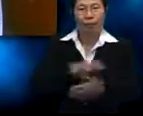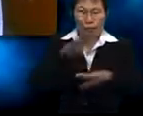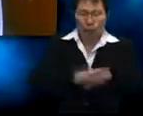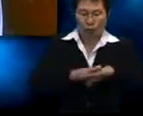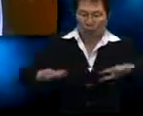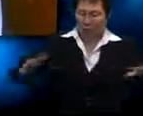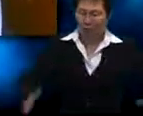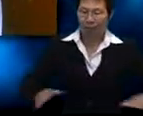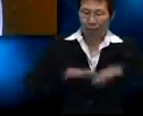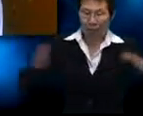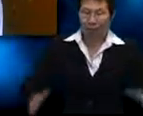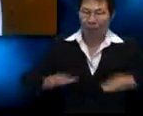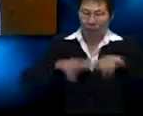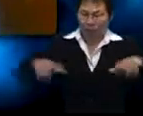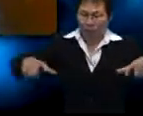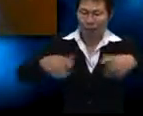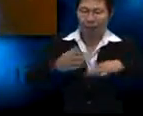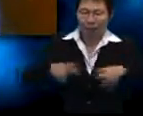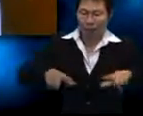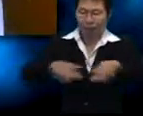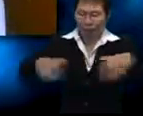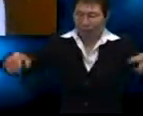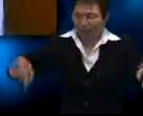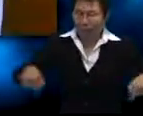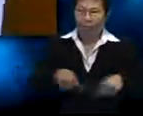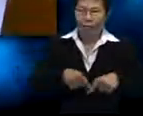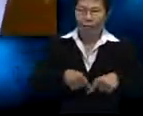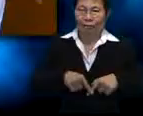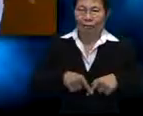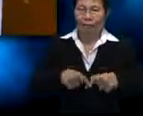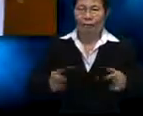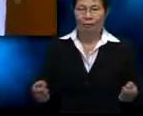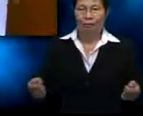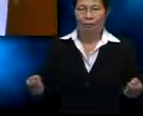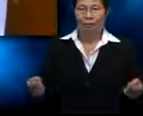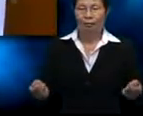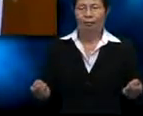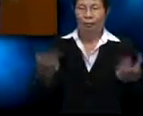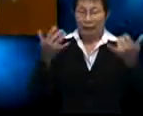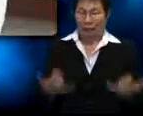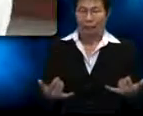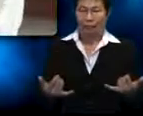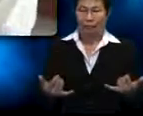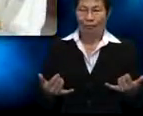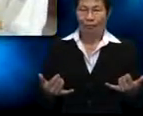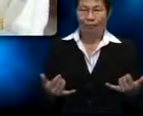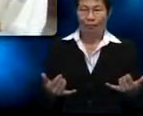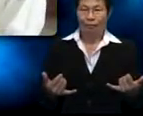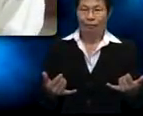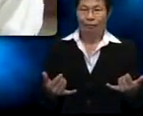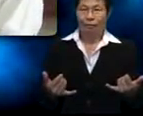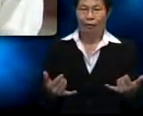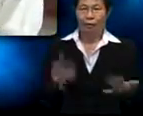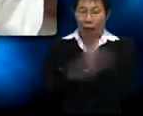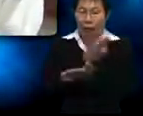table and pull the cardboard and place it with the cardboard. Okay, now, does the paper